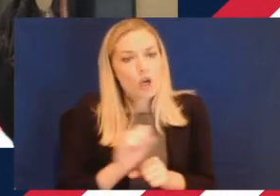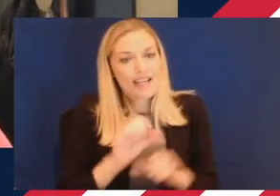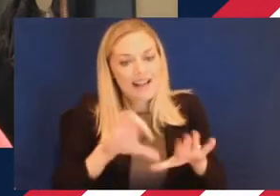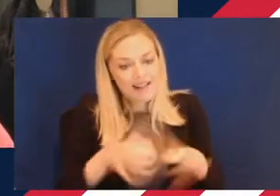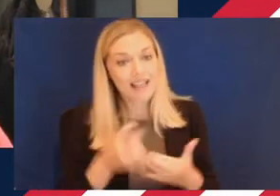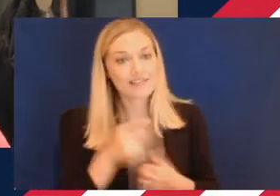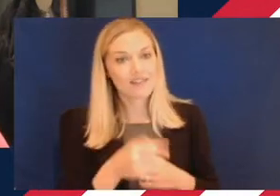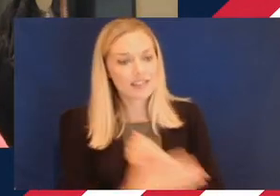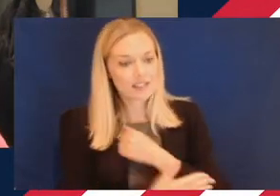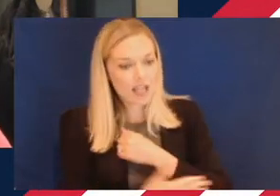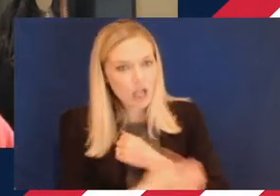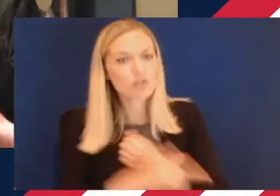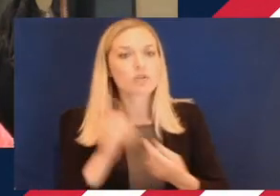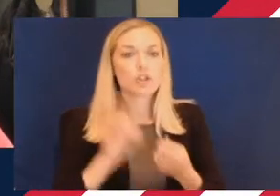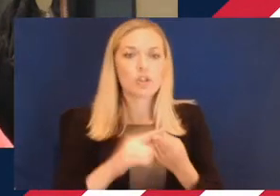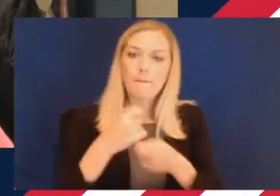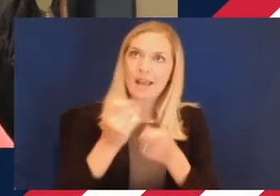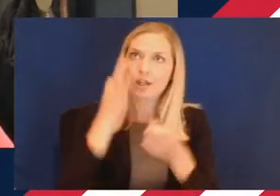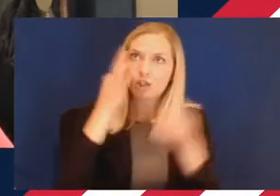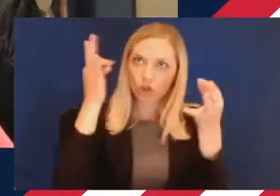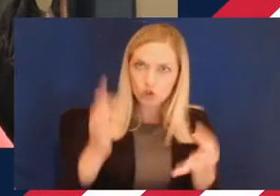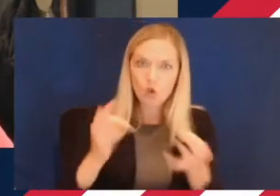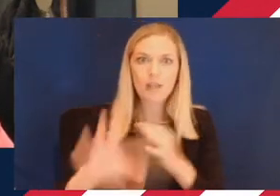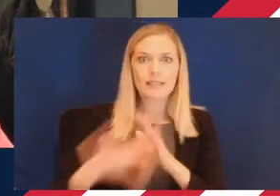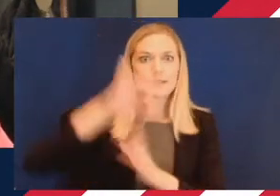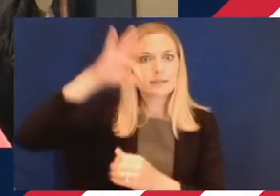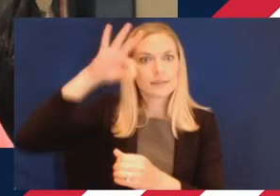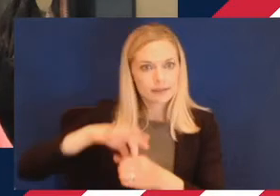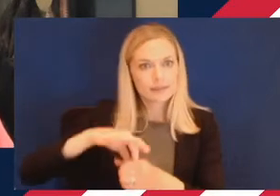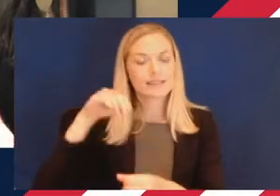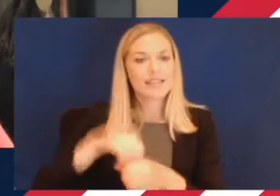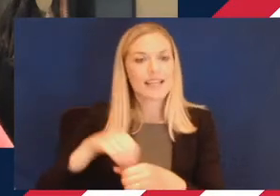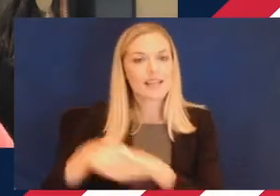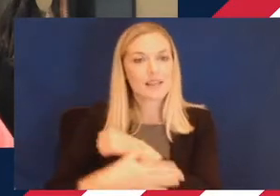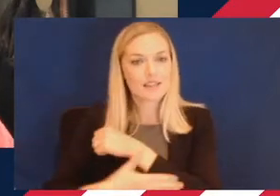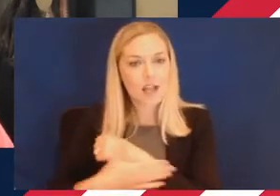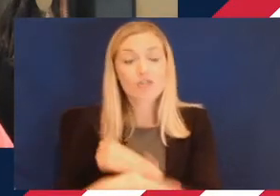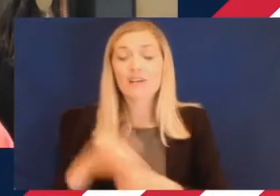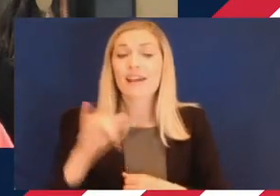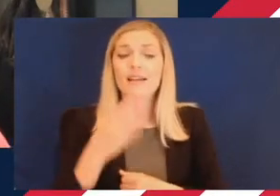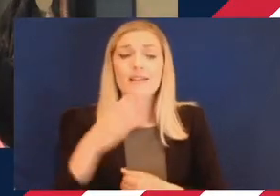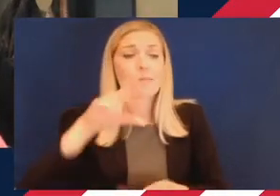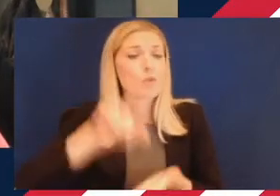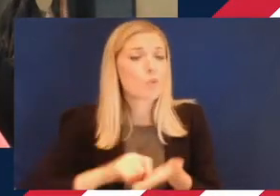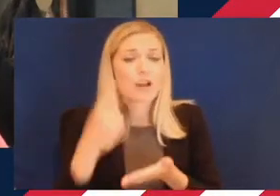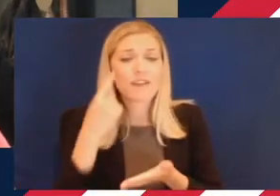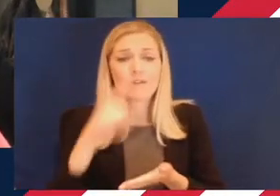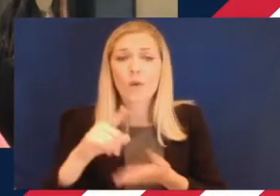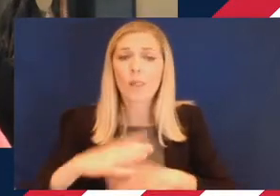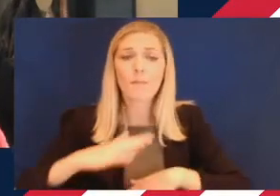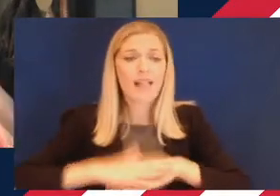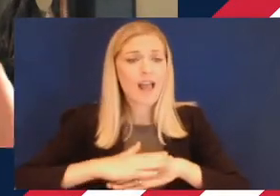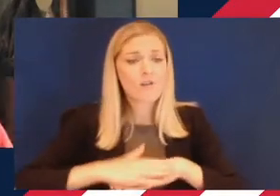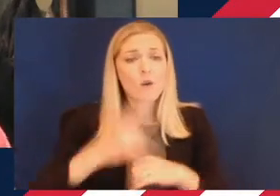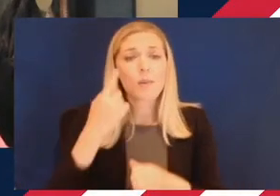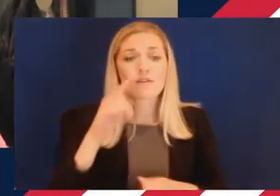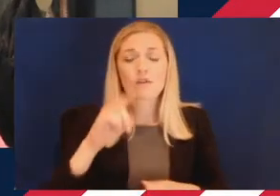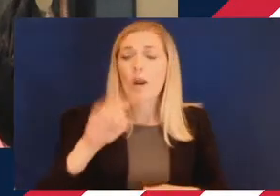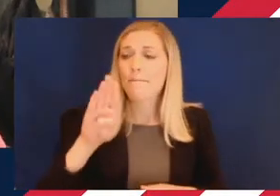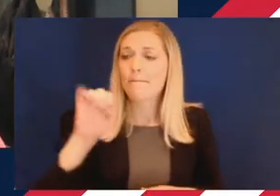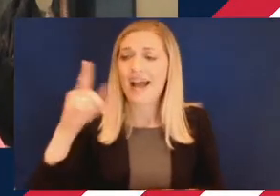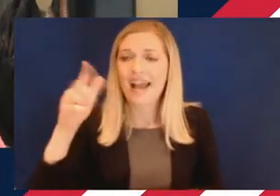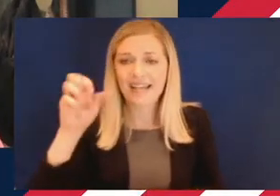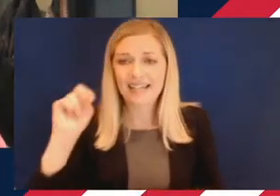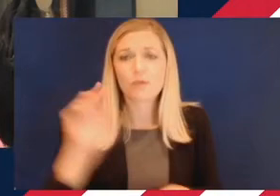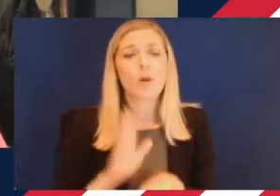a chance to write a platform that produces a blueprint for a Biden administration that transforms this economy and transforms this country. We're calling on you, the